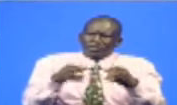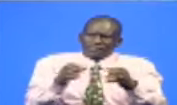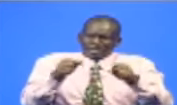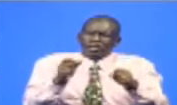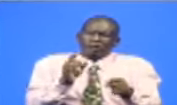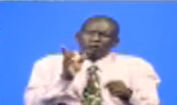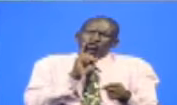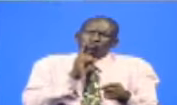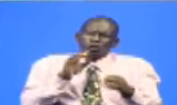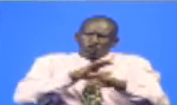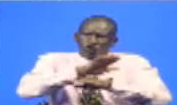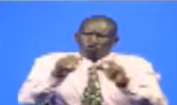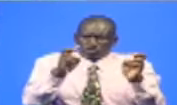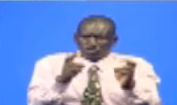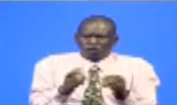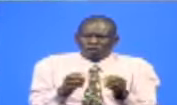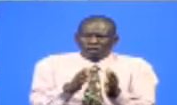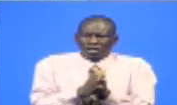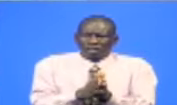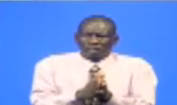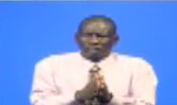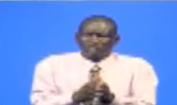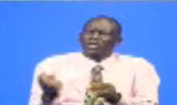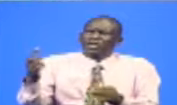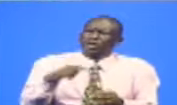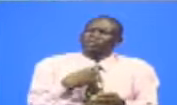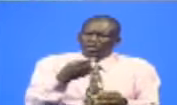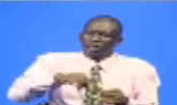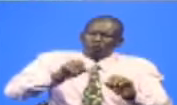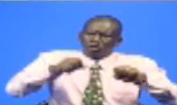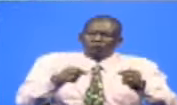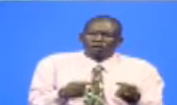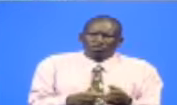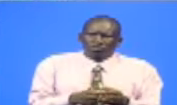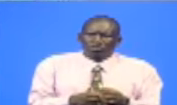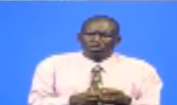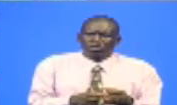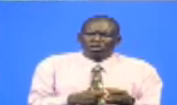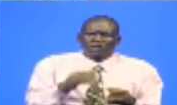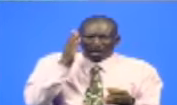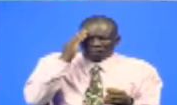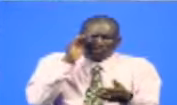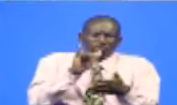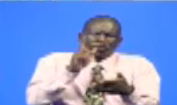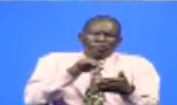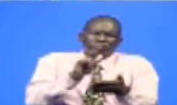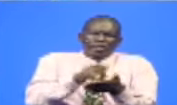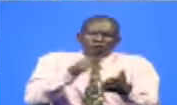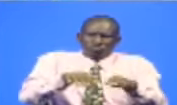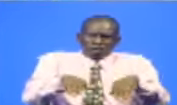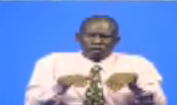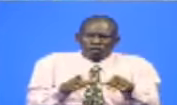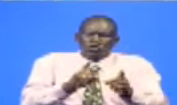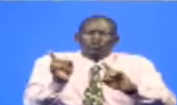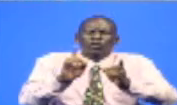all the issues and come and say we have agreed. I mean, I think that's what we're looking for. We're not looking for you to come